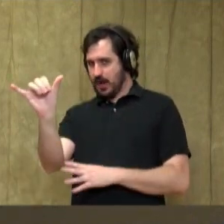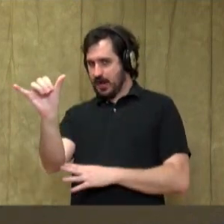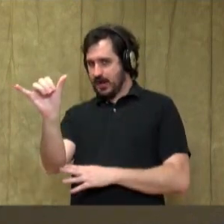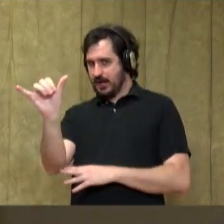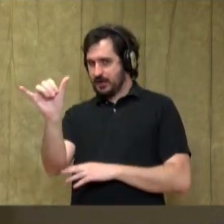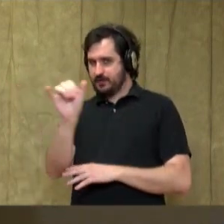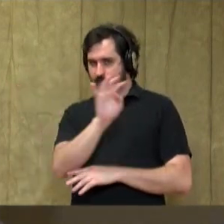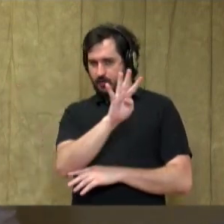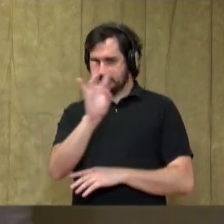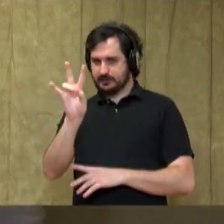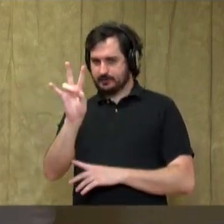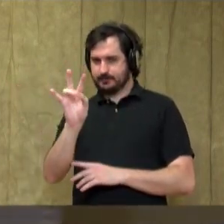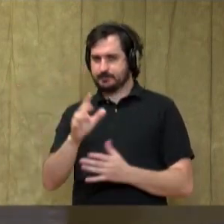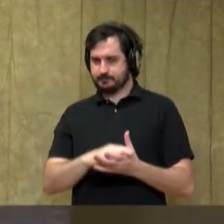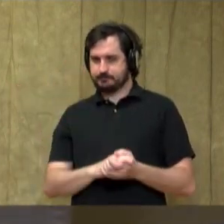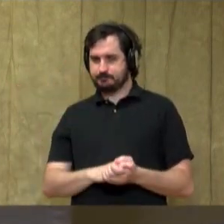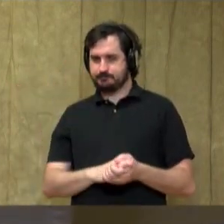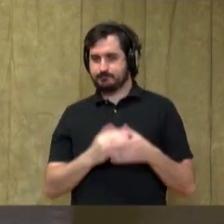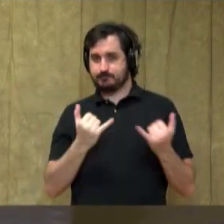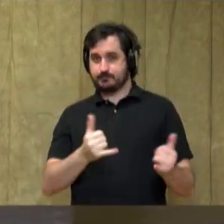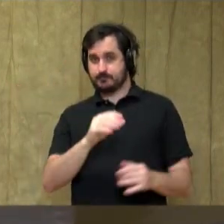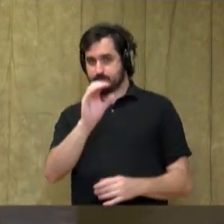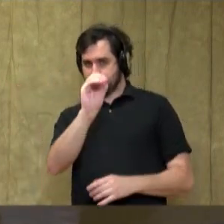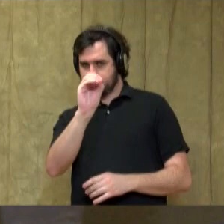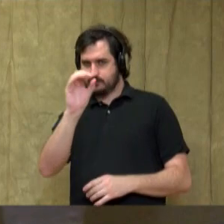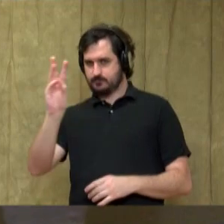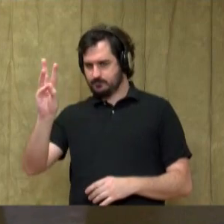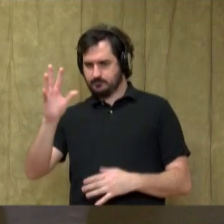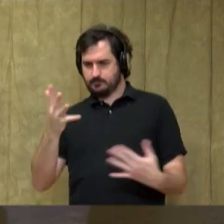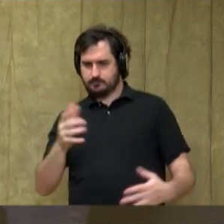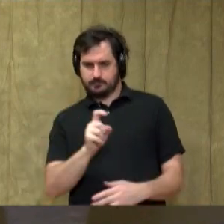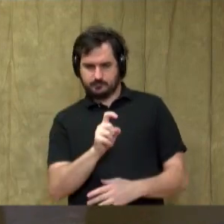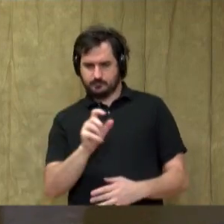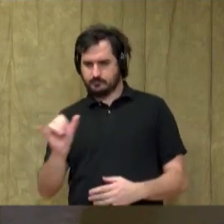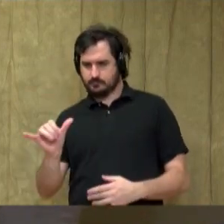Y? Looking at 0, 6, what